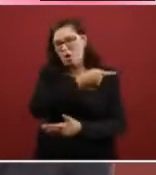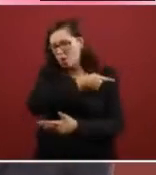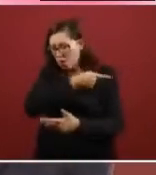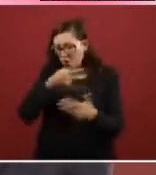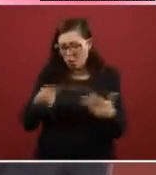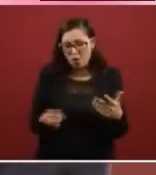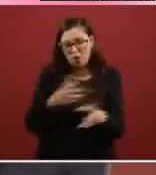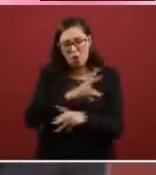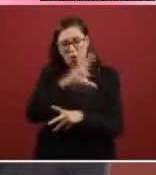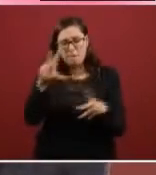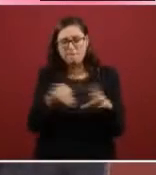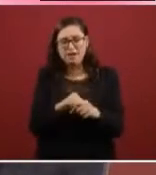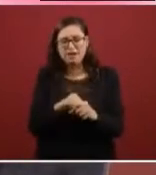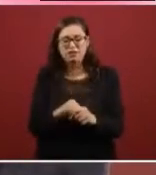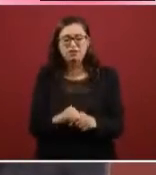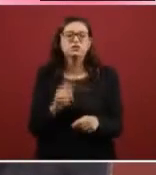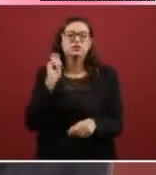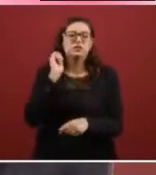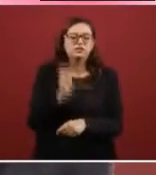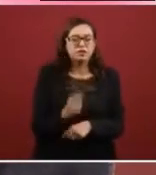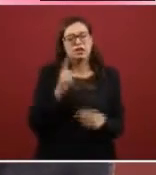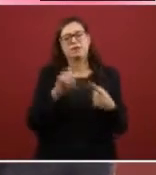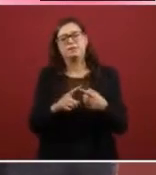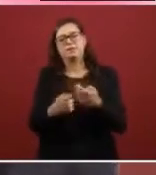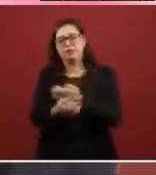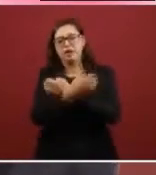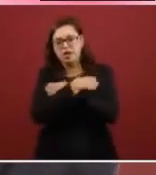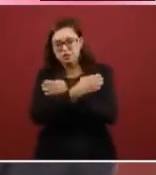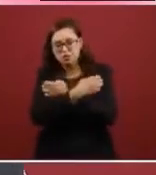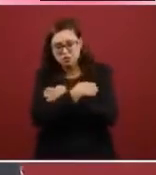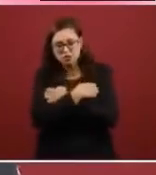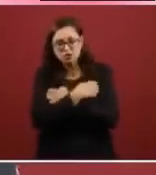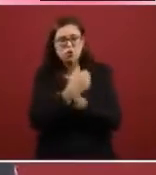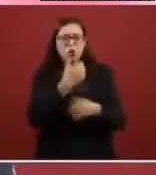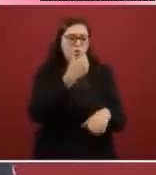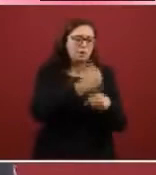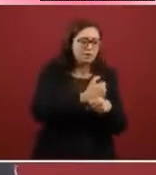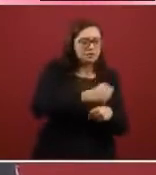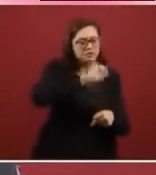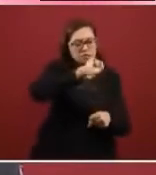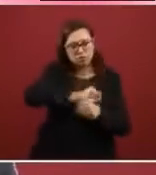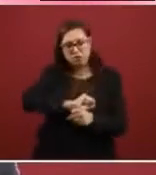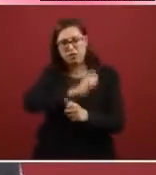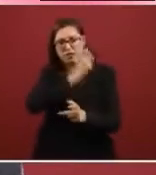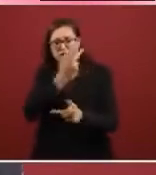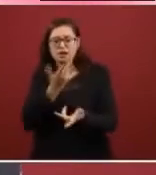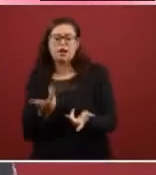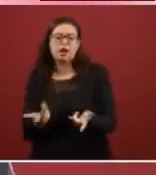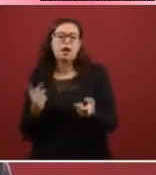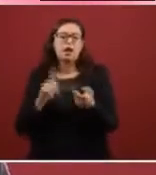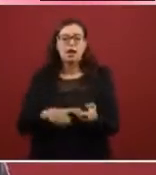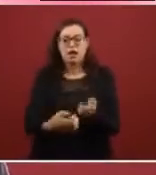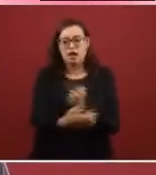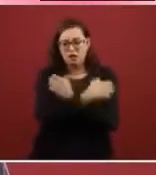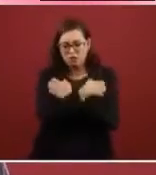education, básica, completa, basic and complete, media superior, middle